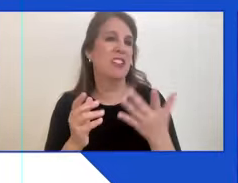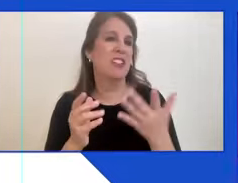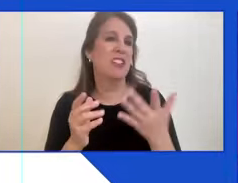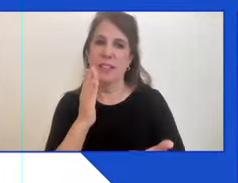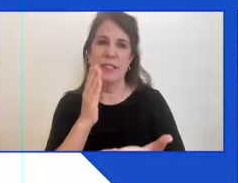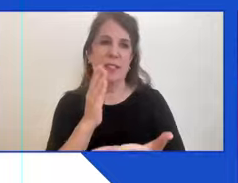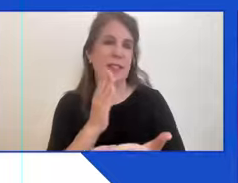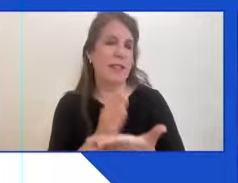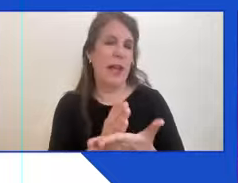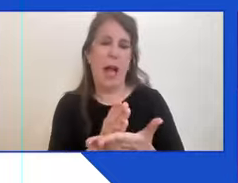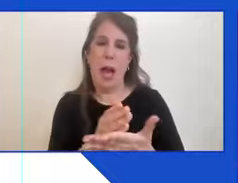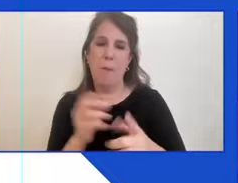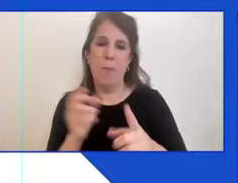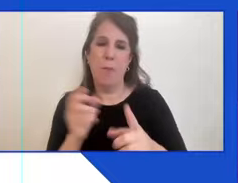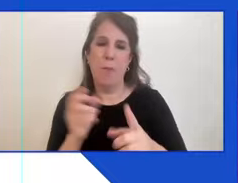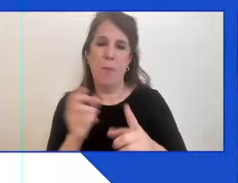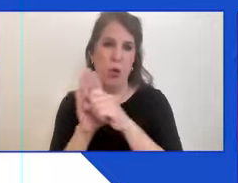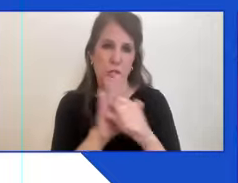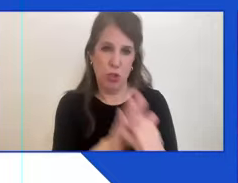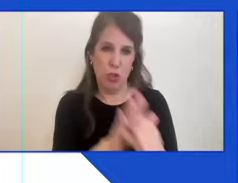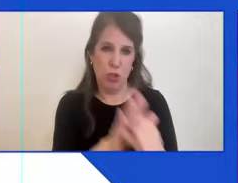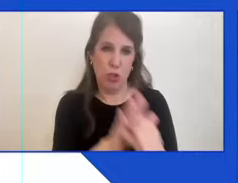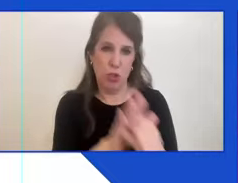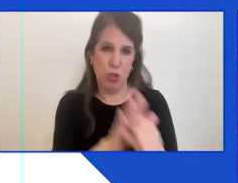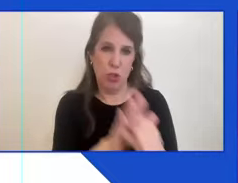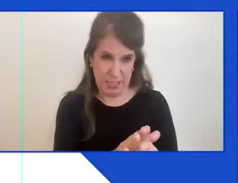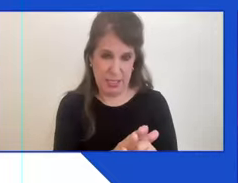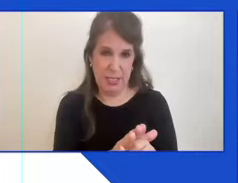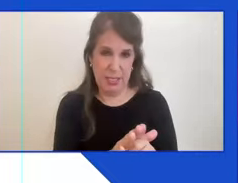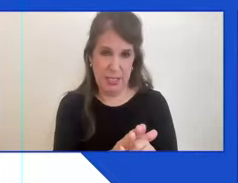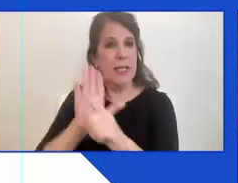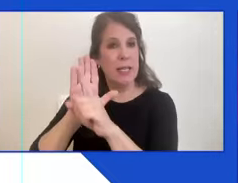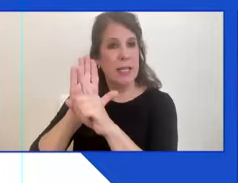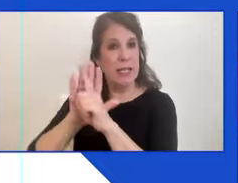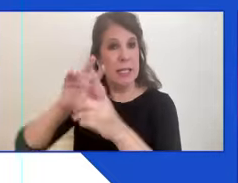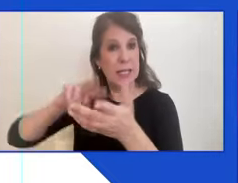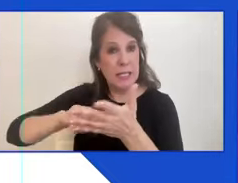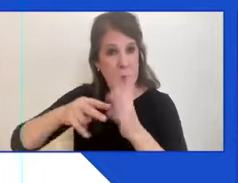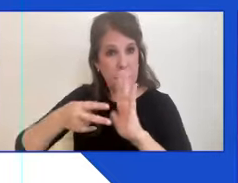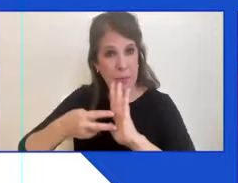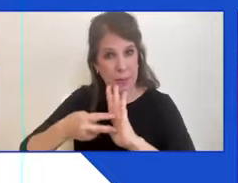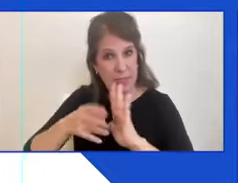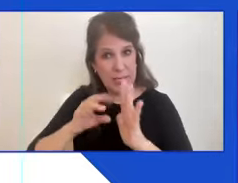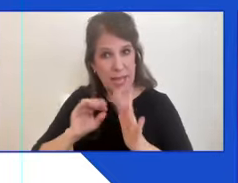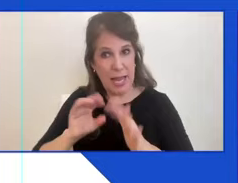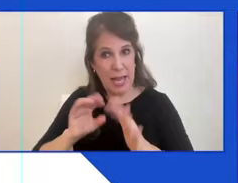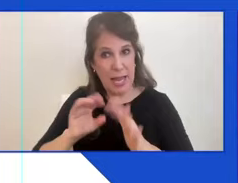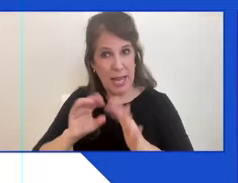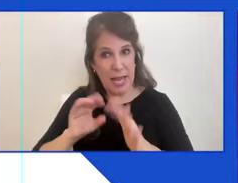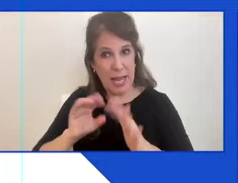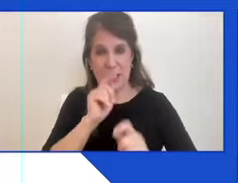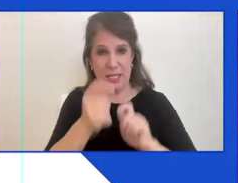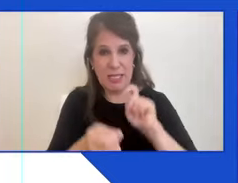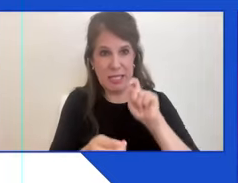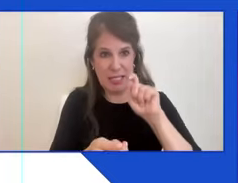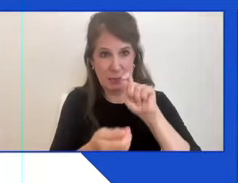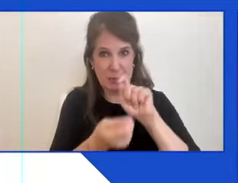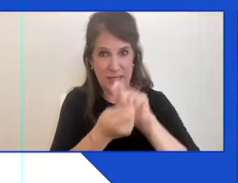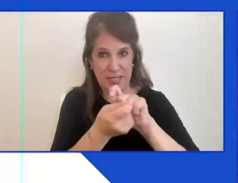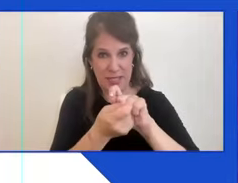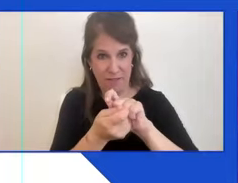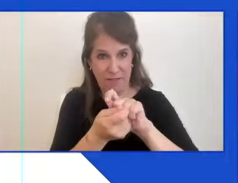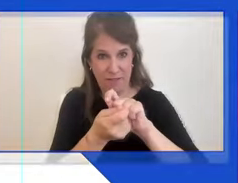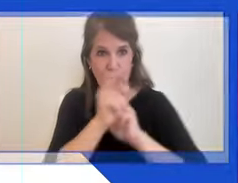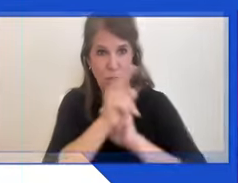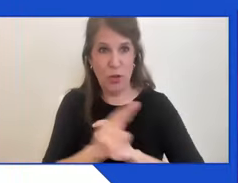assistance. His meaning and his message were quite specific. In the United States